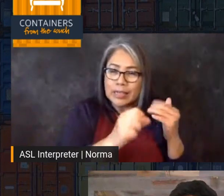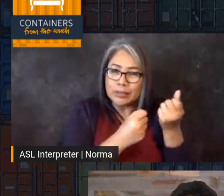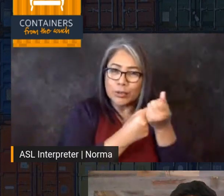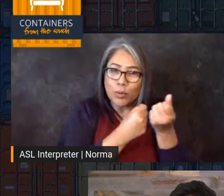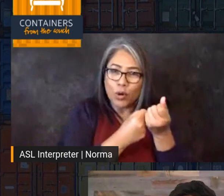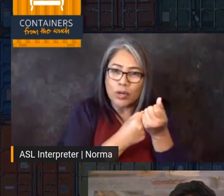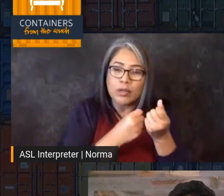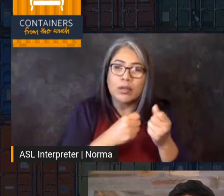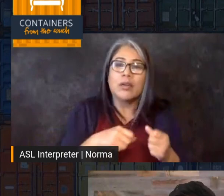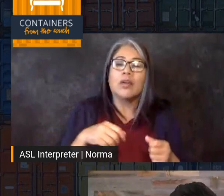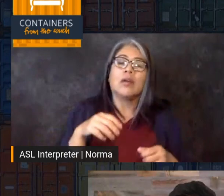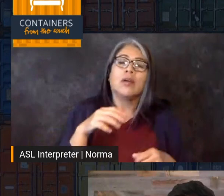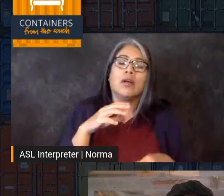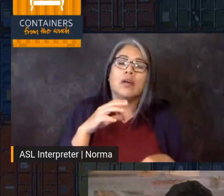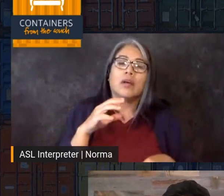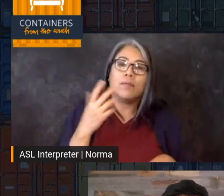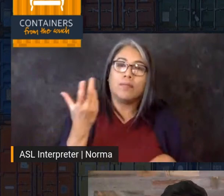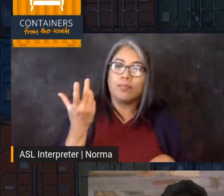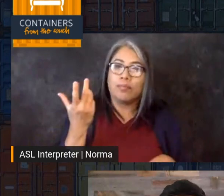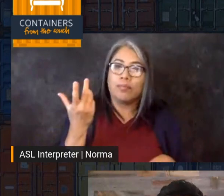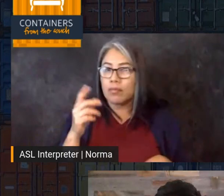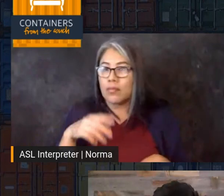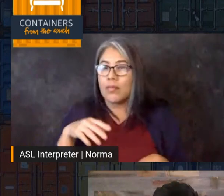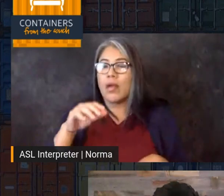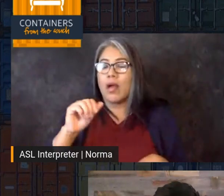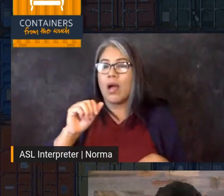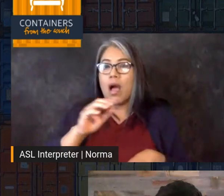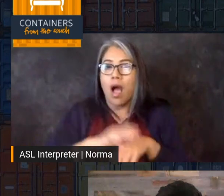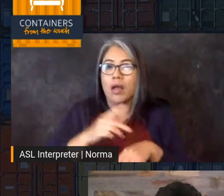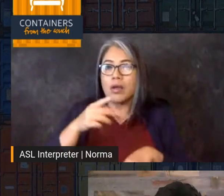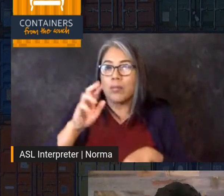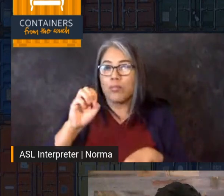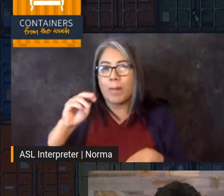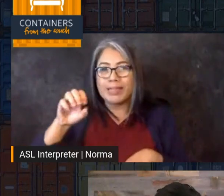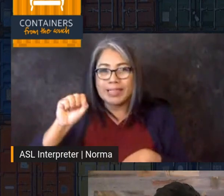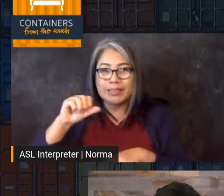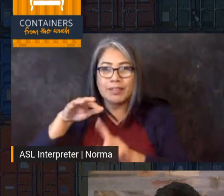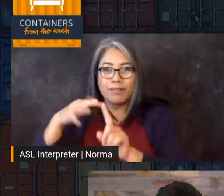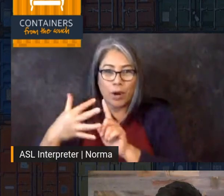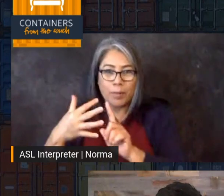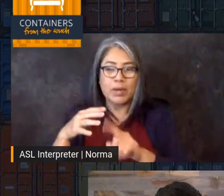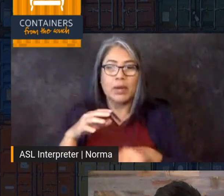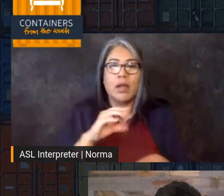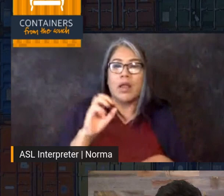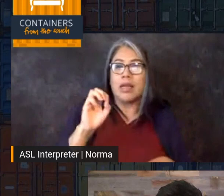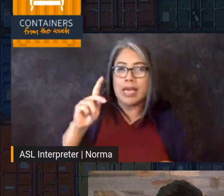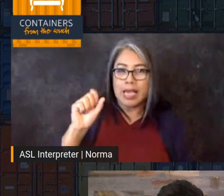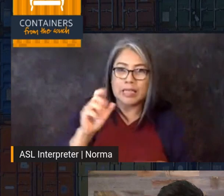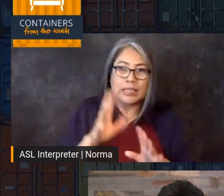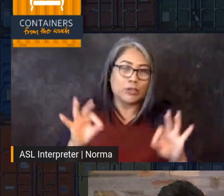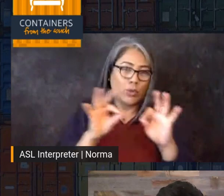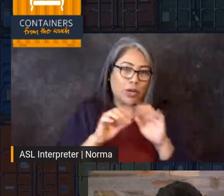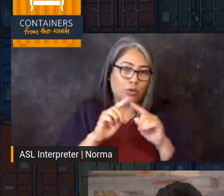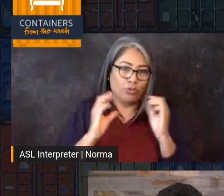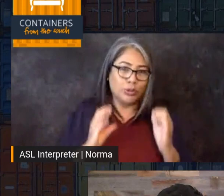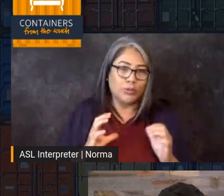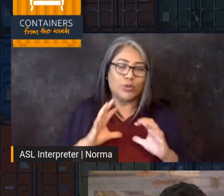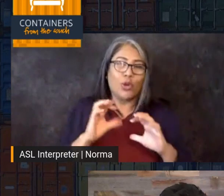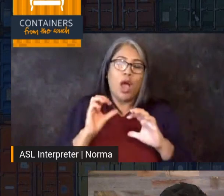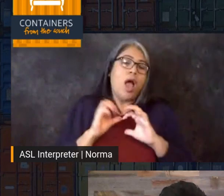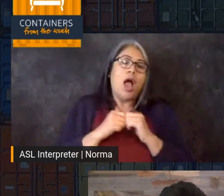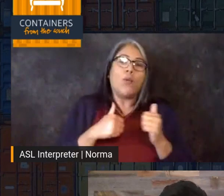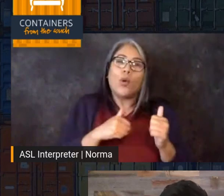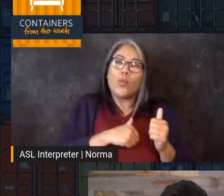customers. And so how are we achieving that? Can you talk about some of the open source components, the community projects that we're